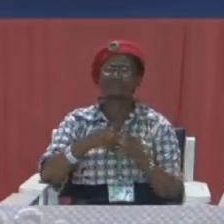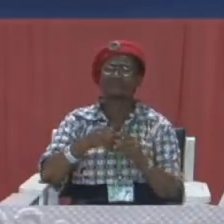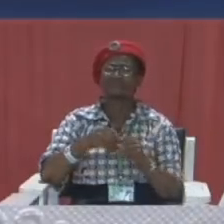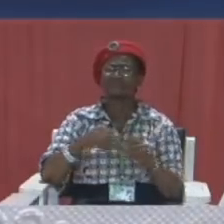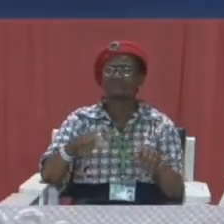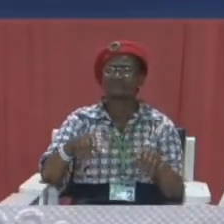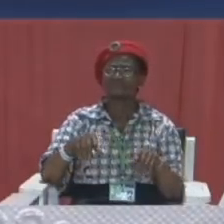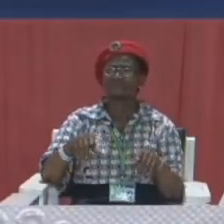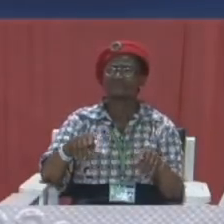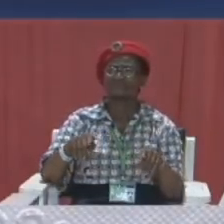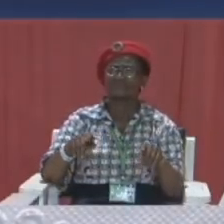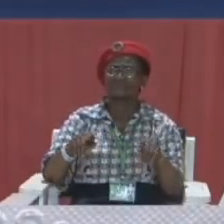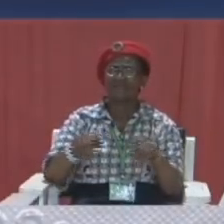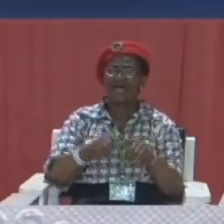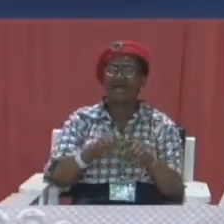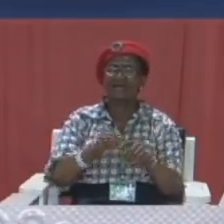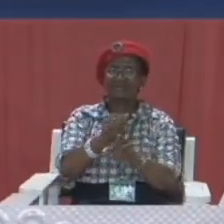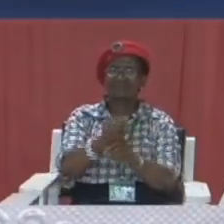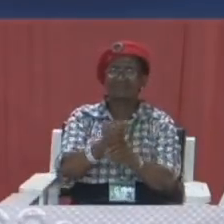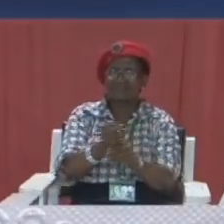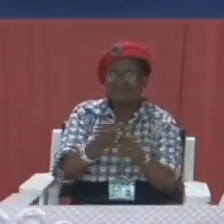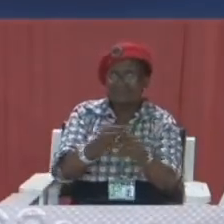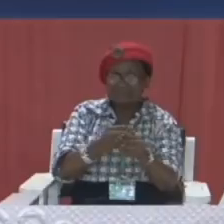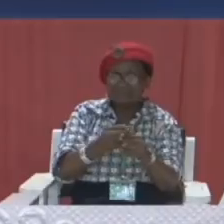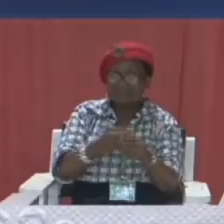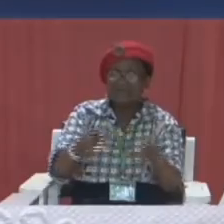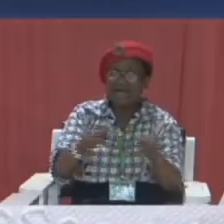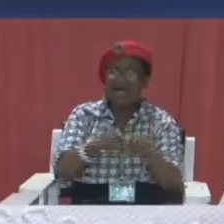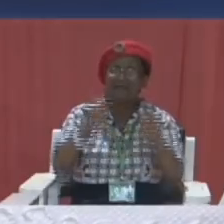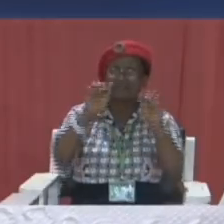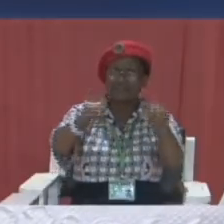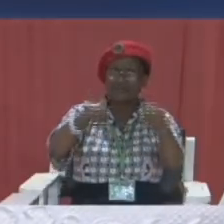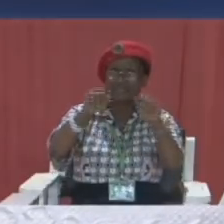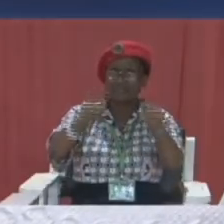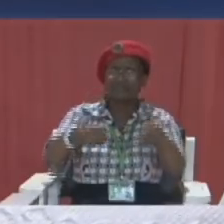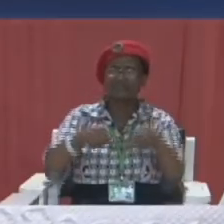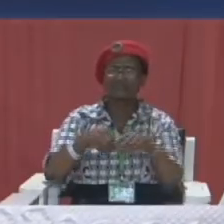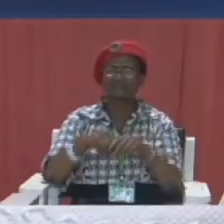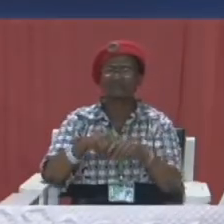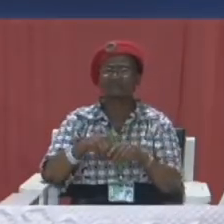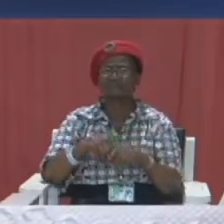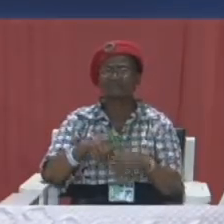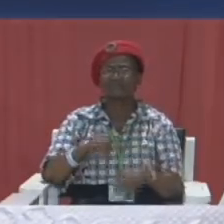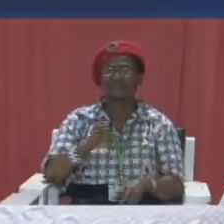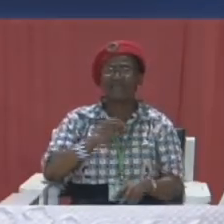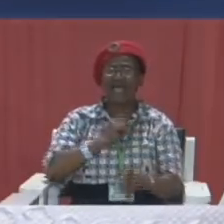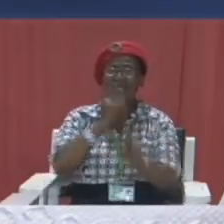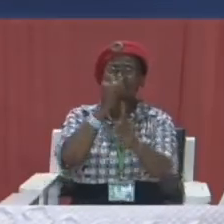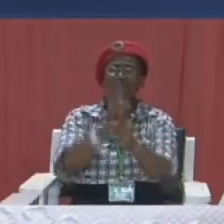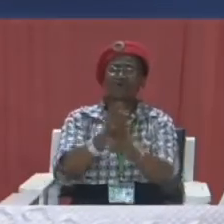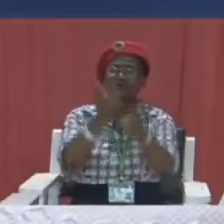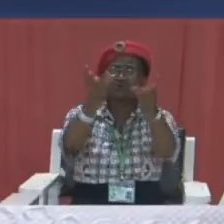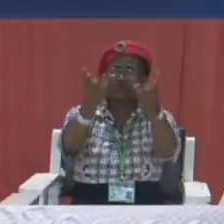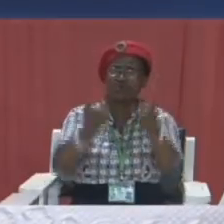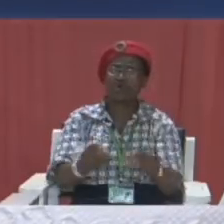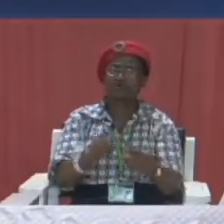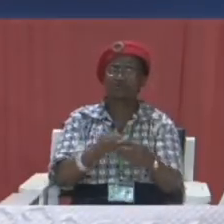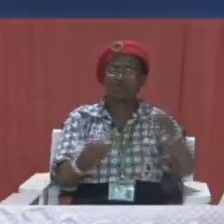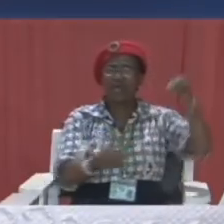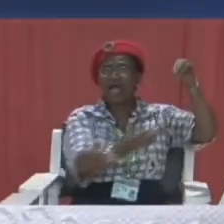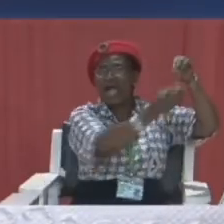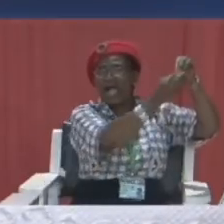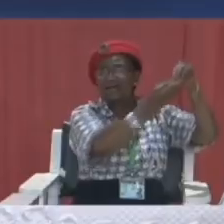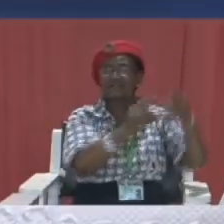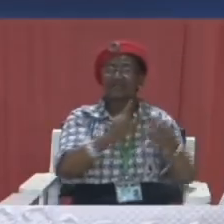As briefly as possible. Bi o se wu ko kere je to. I just want to add to what